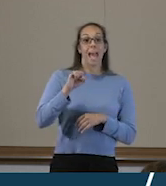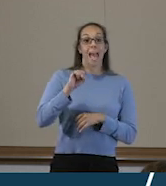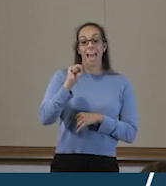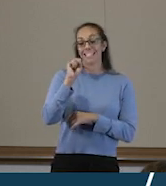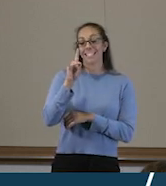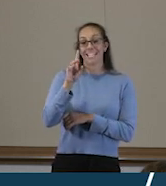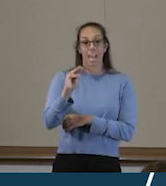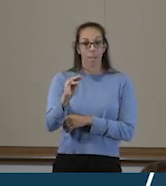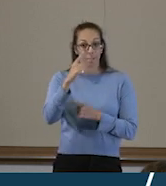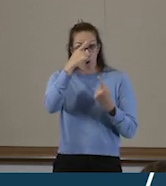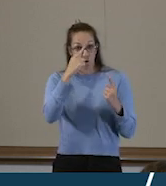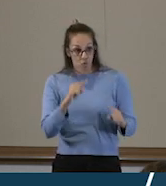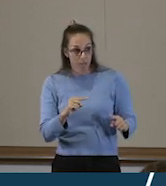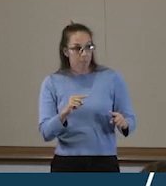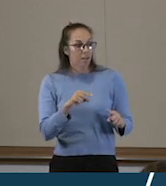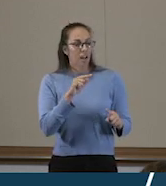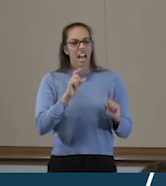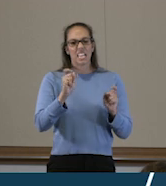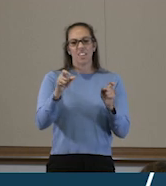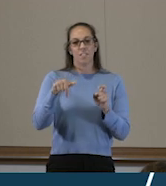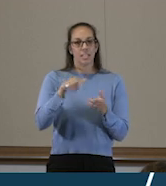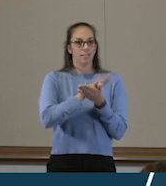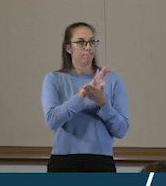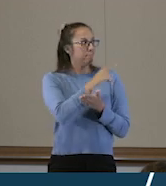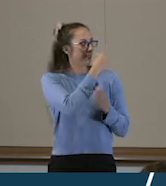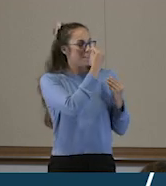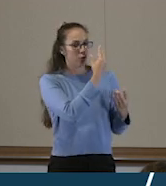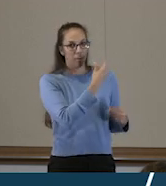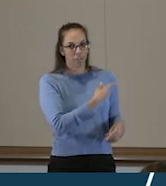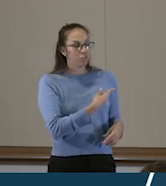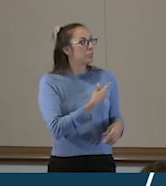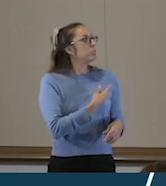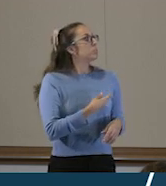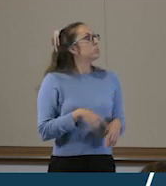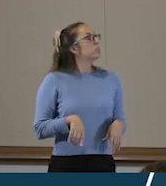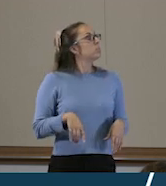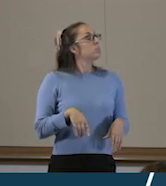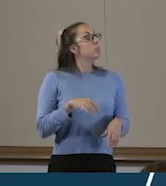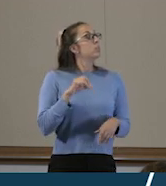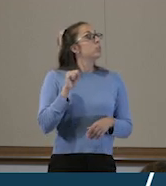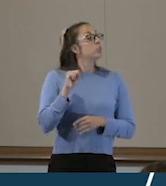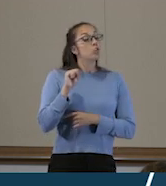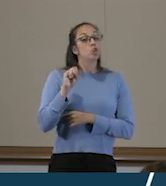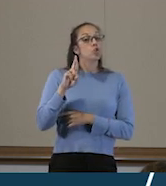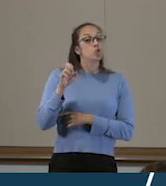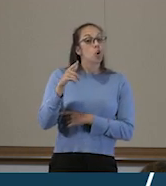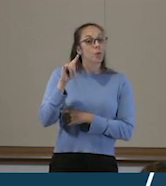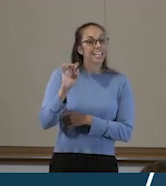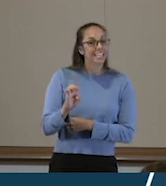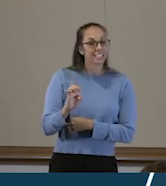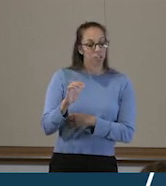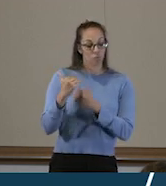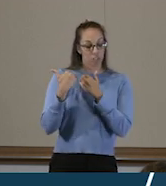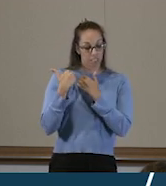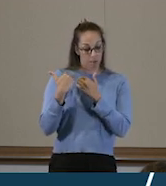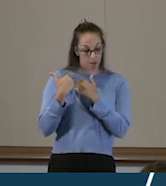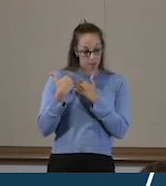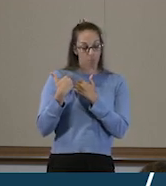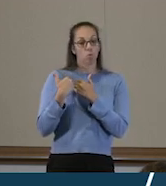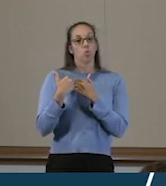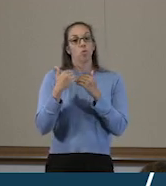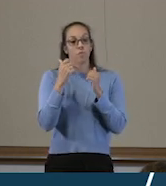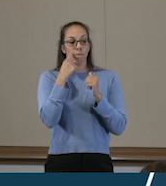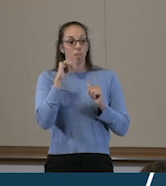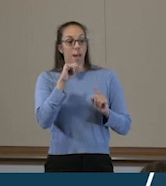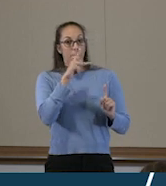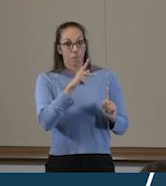healthcare surrogate is exclusively for healthcare decisions. The surrogate that is named by the individual with a disability makes healthcare